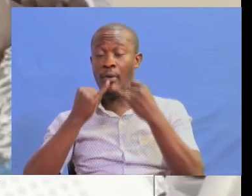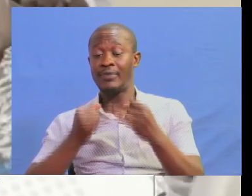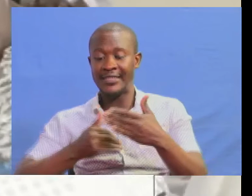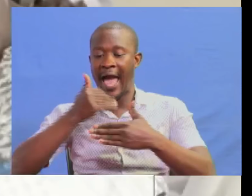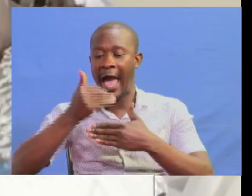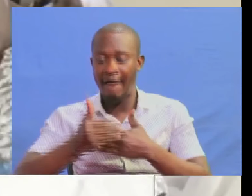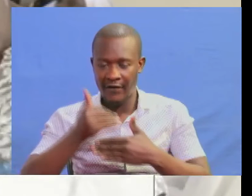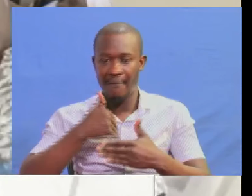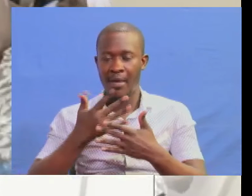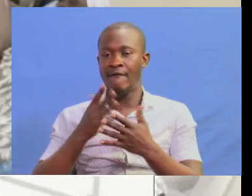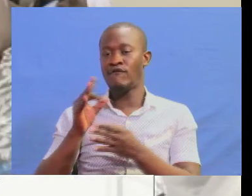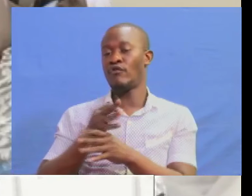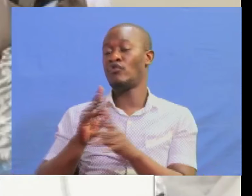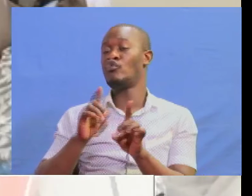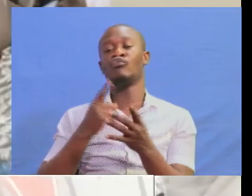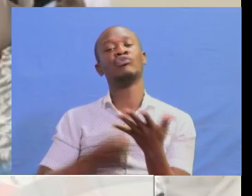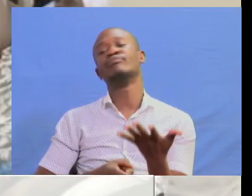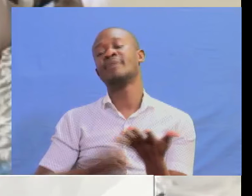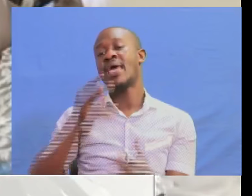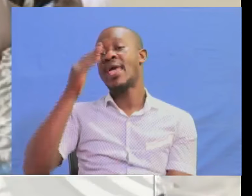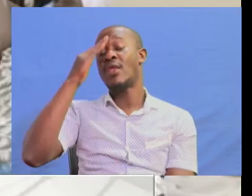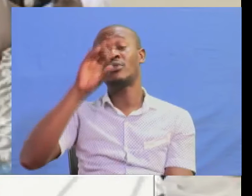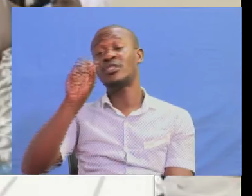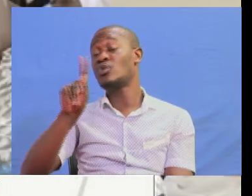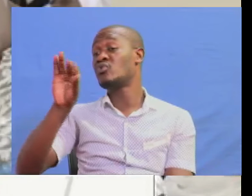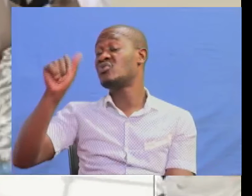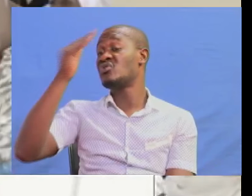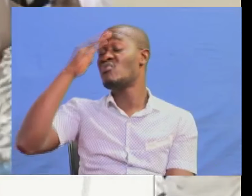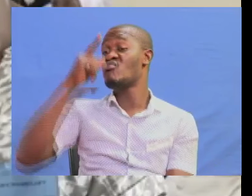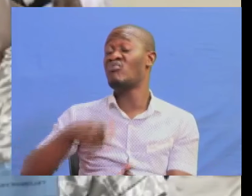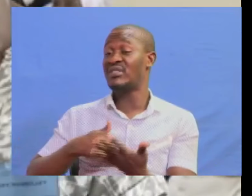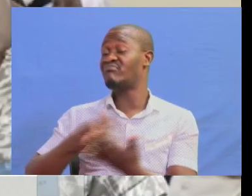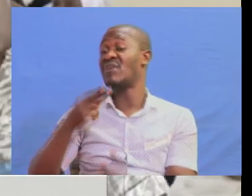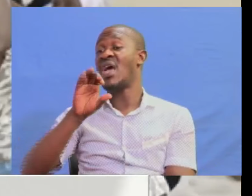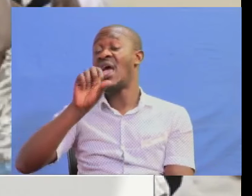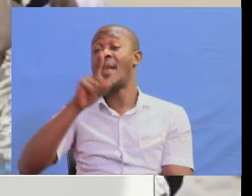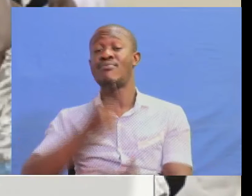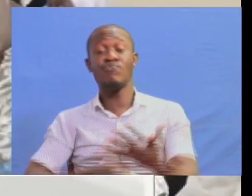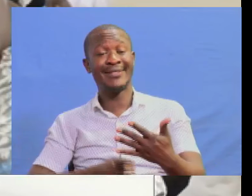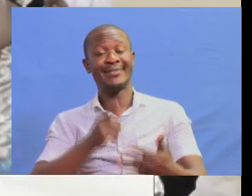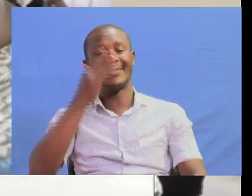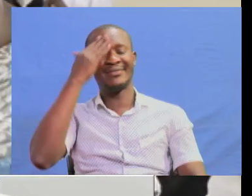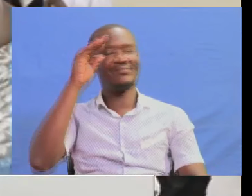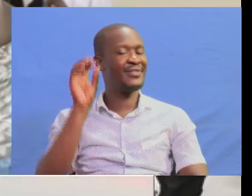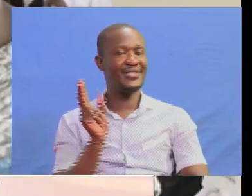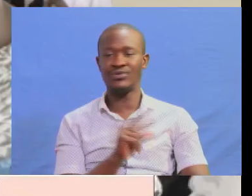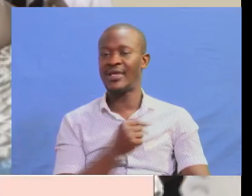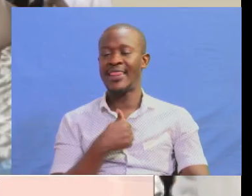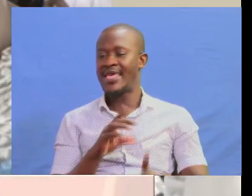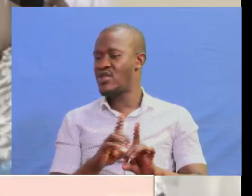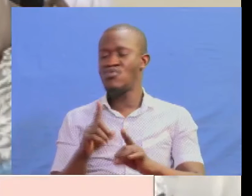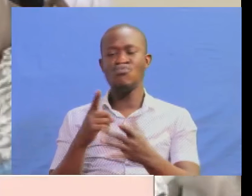after form 4 what's next. Hawajui KUCCPS ni nini, hawajui HELB ni nini, hawajui wanaweza